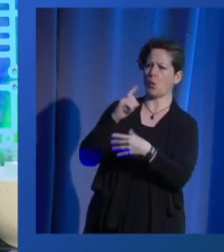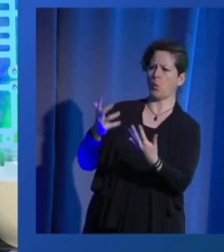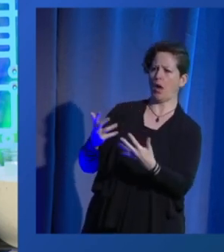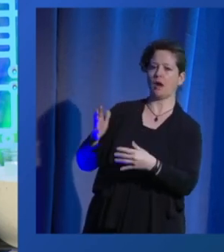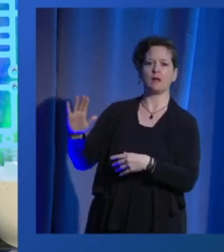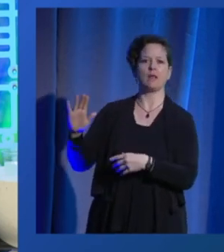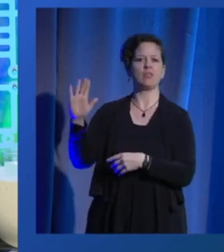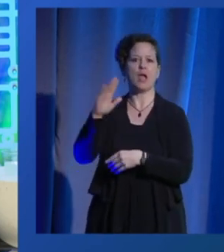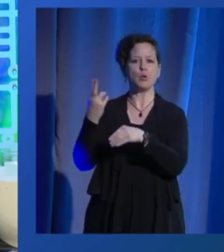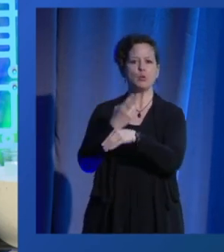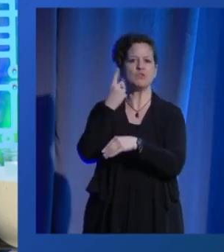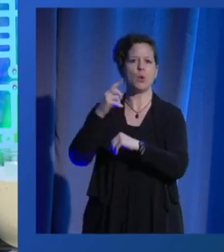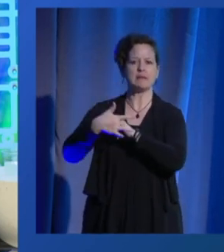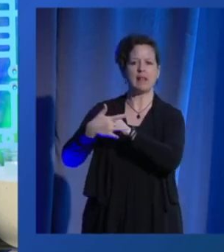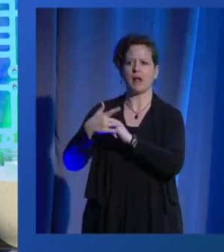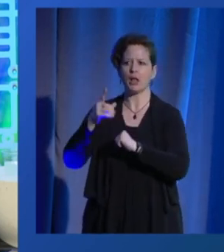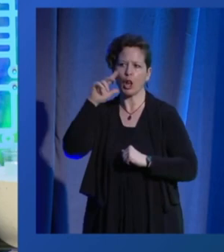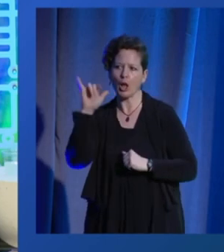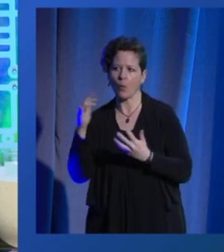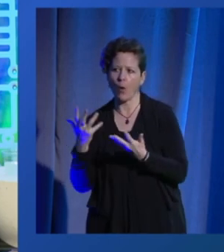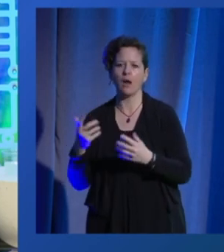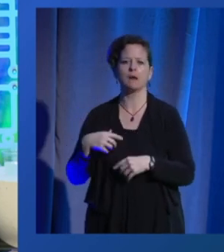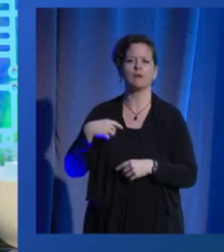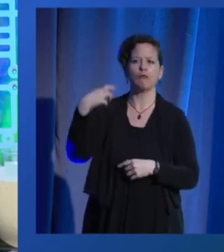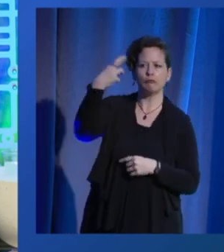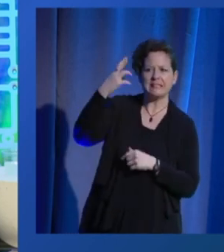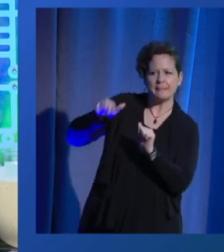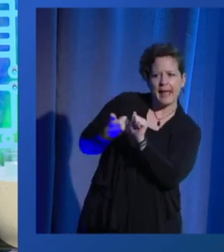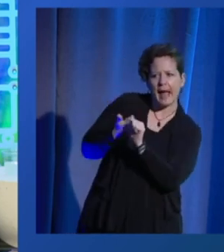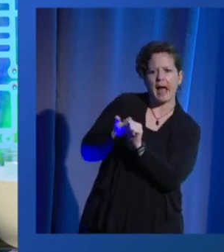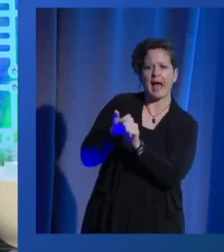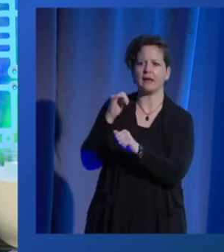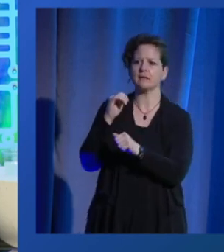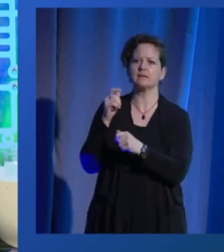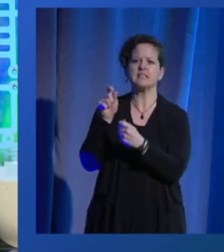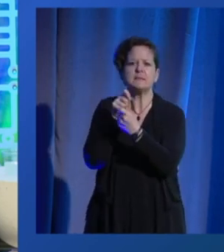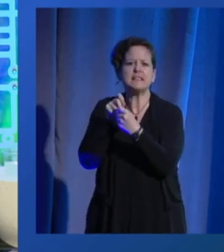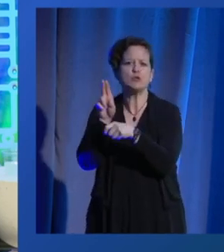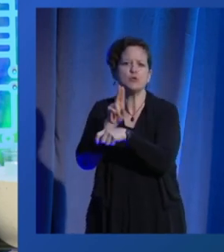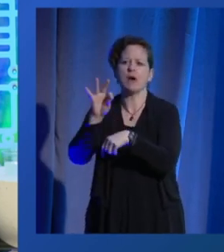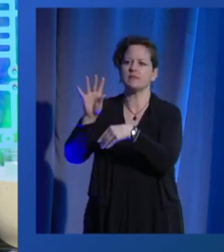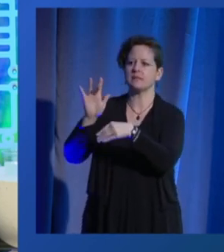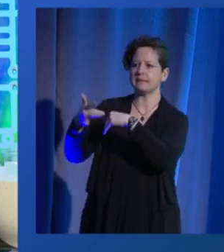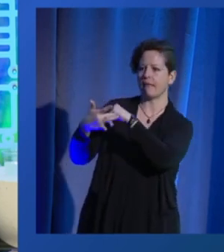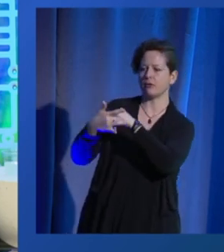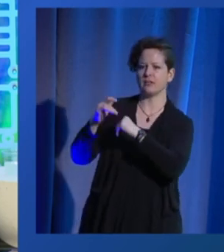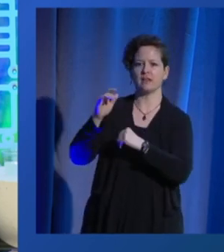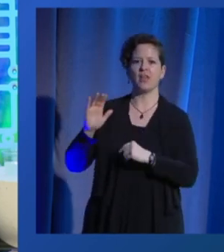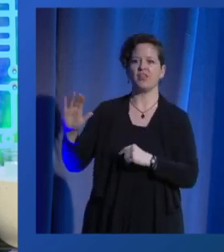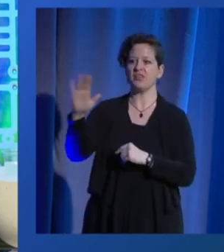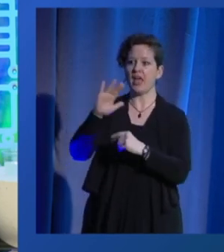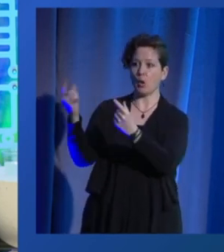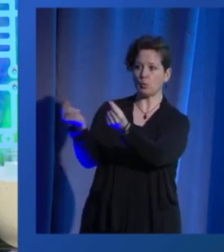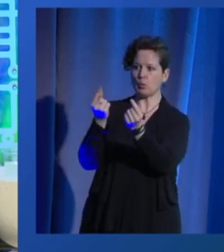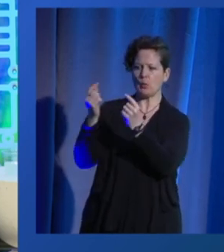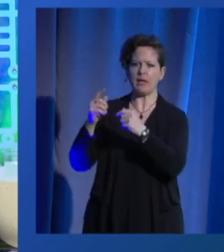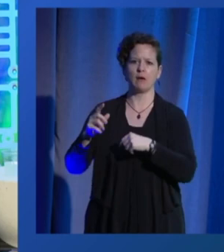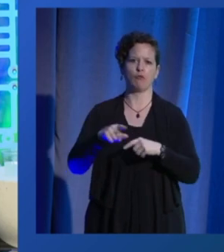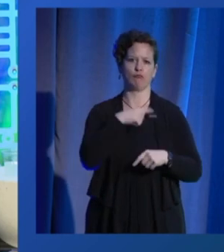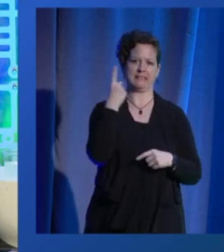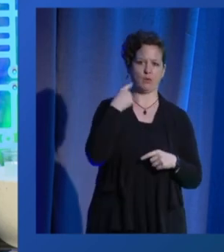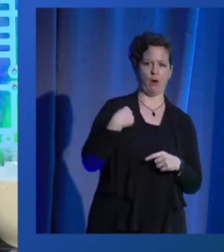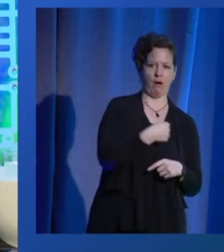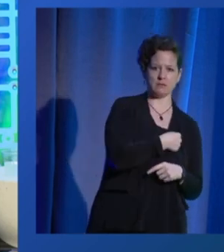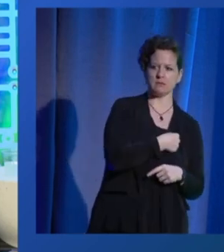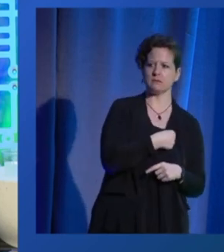Technologies and to what end and why is that a risk to America potentially or our